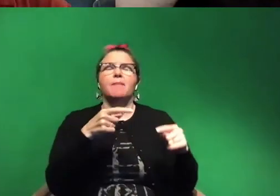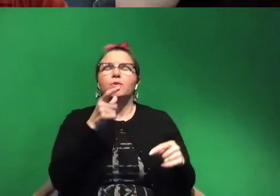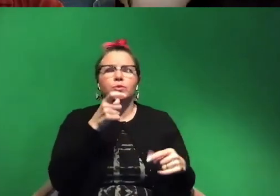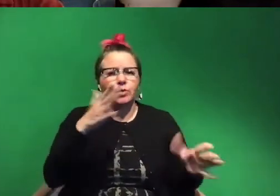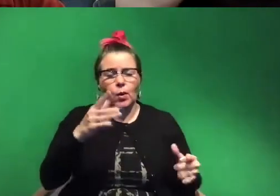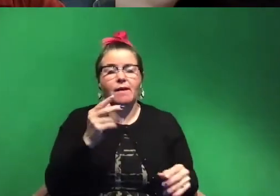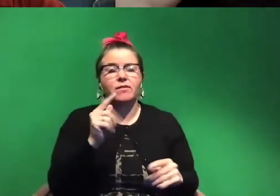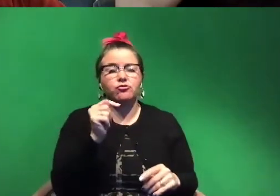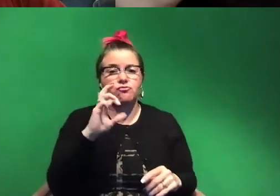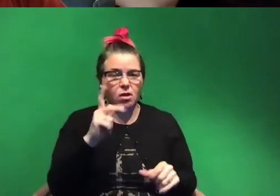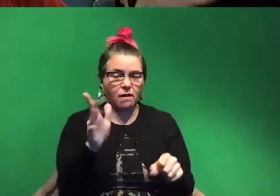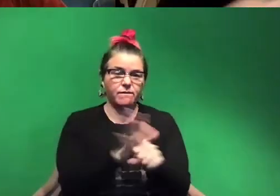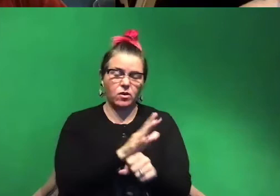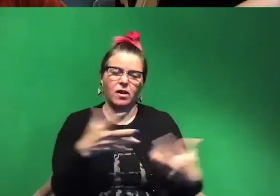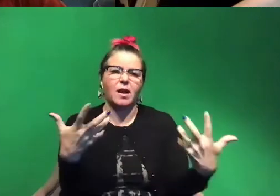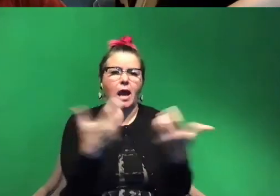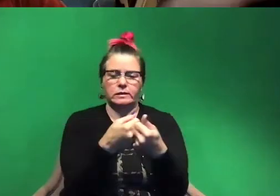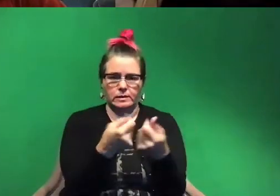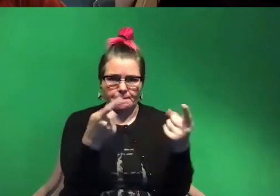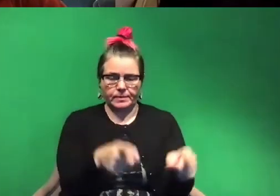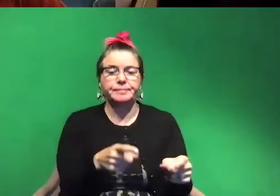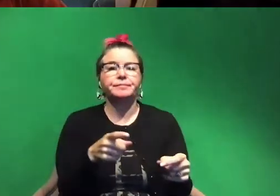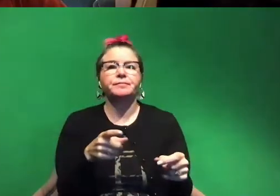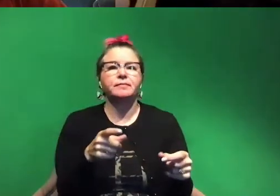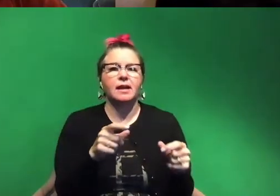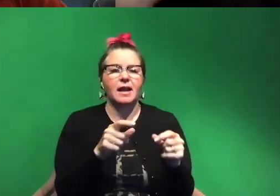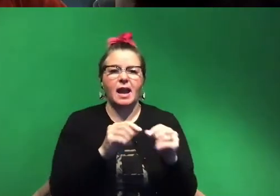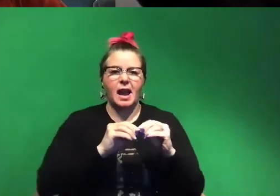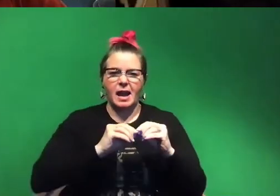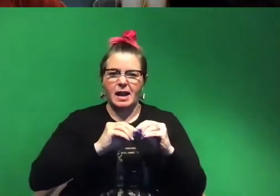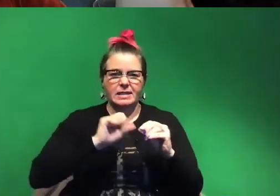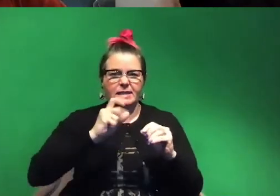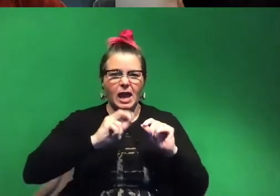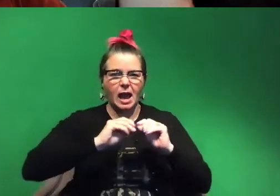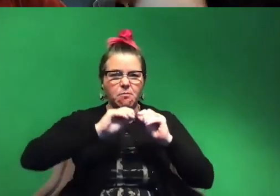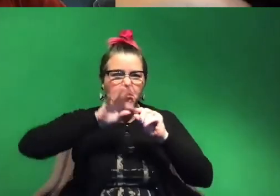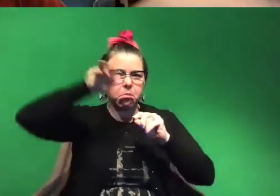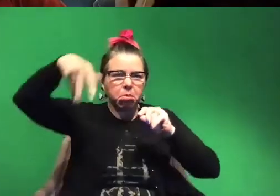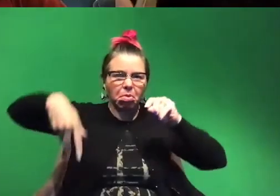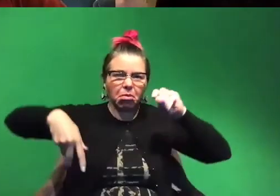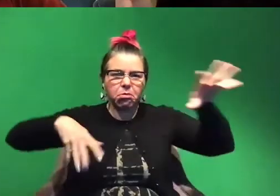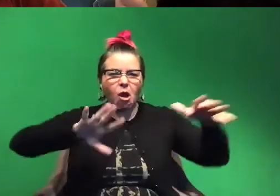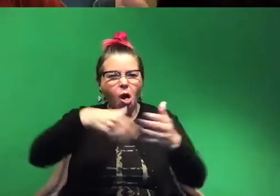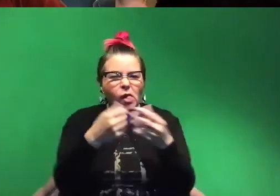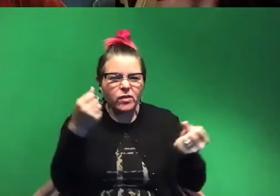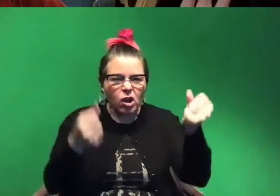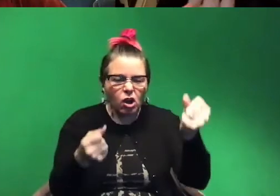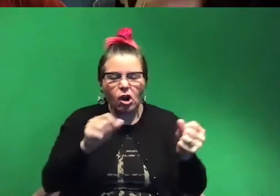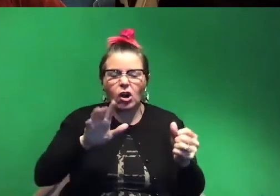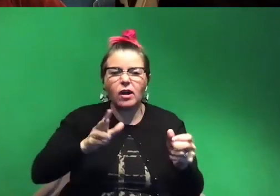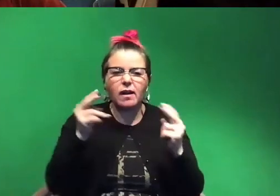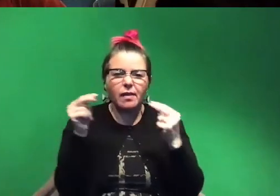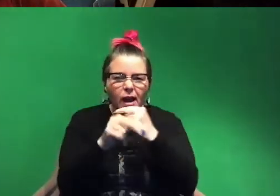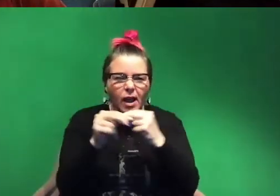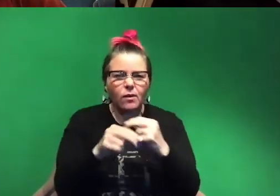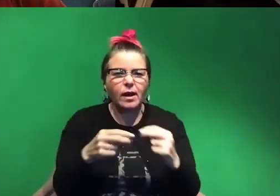of hagfish. It got into a car crash, and there was just hagfish slime like all over this car and all over the highway. But I